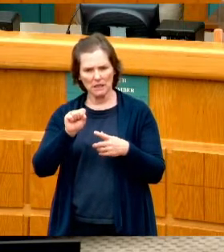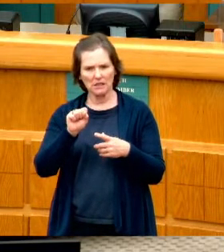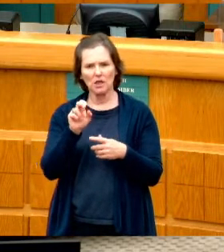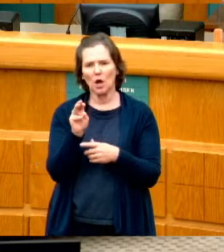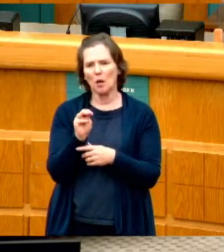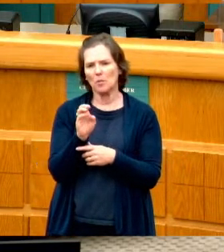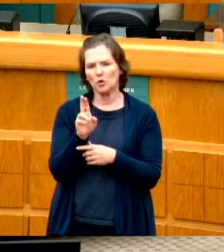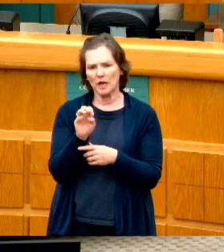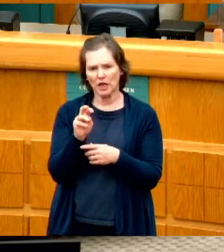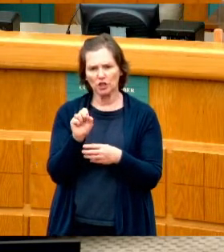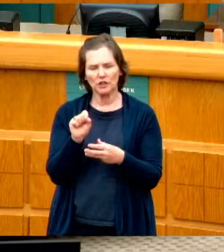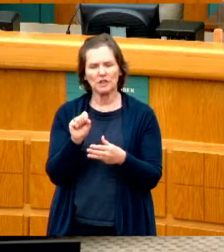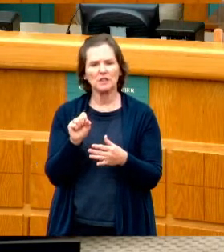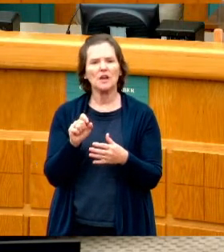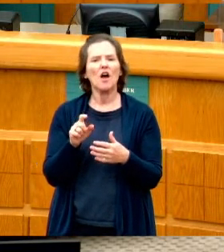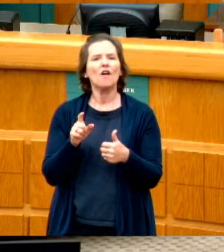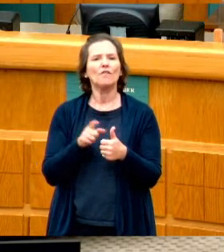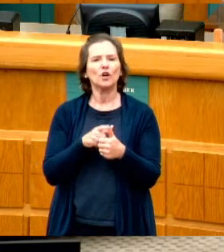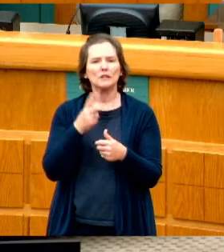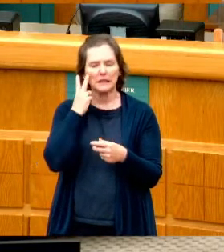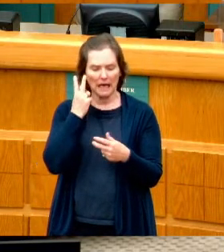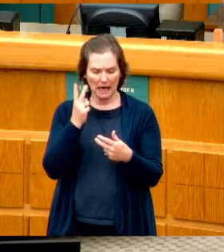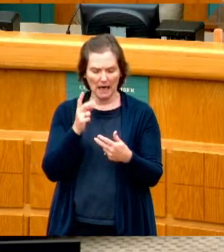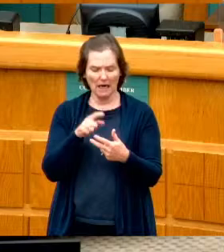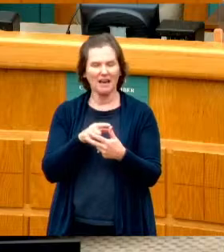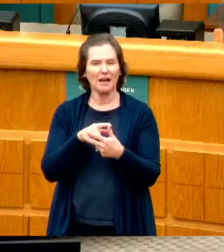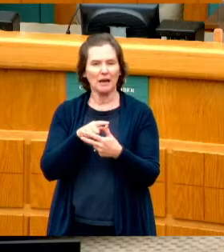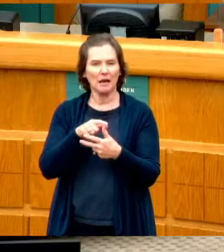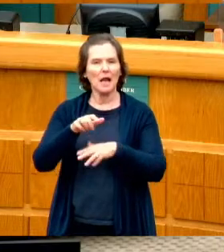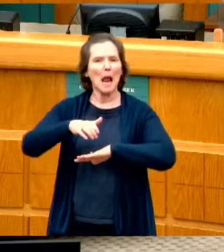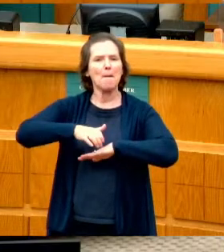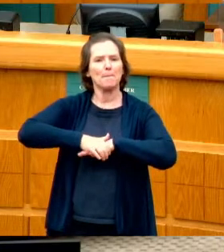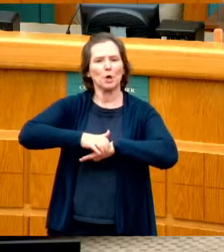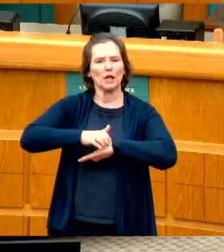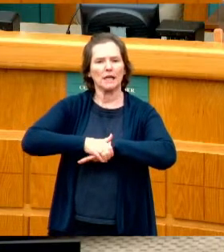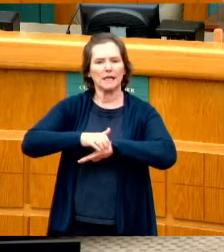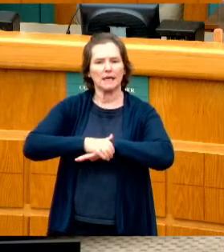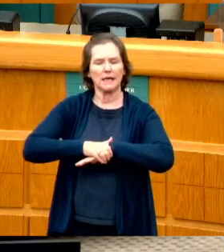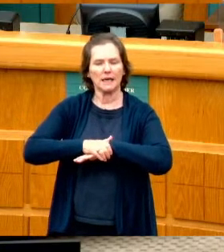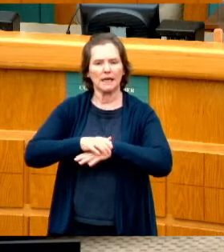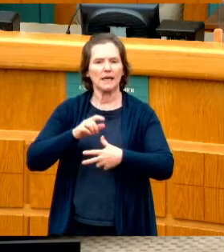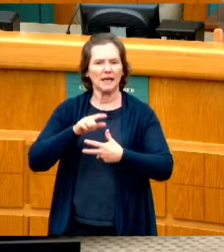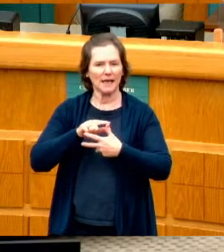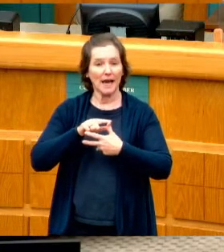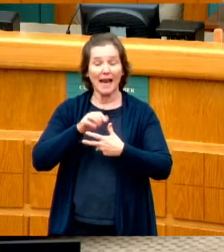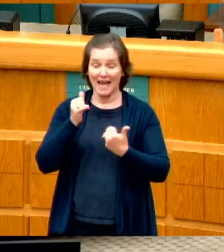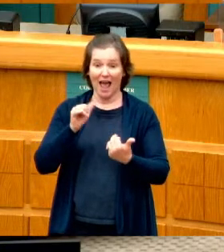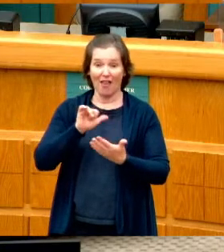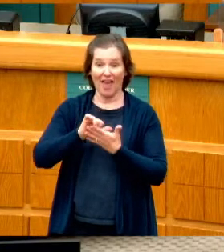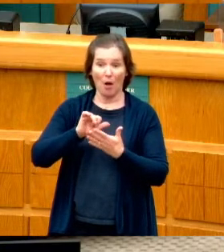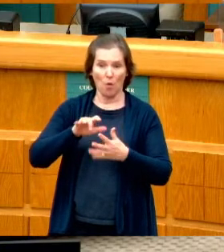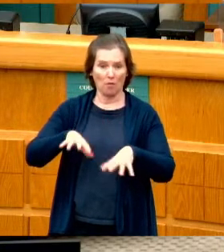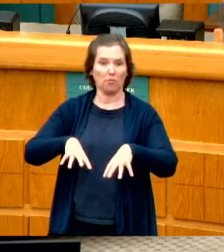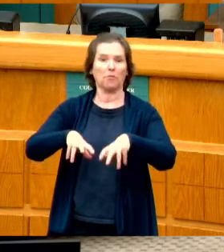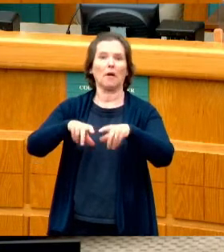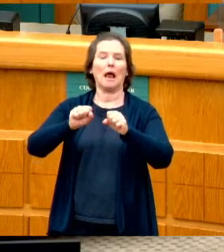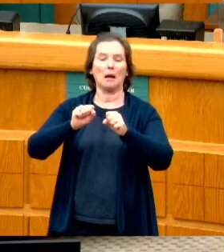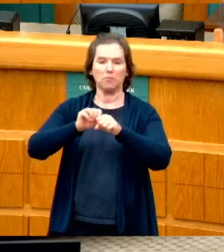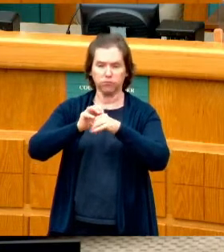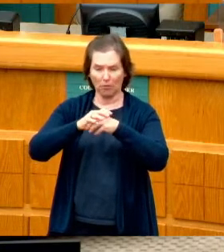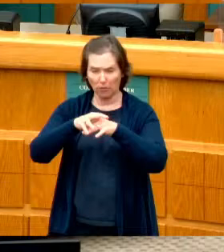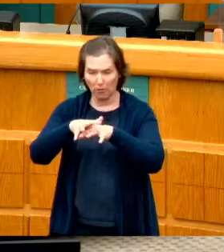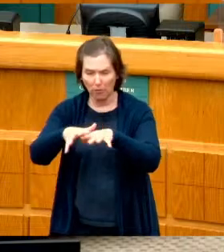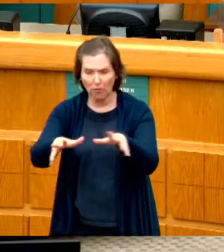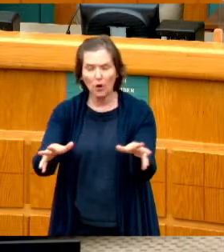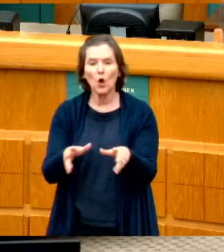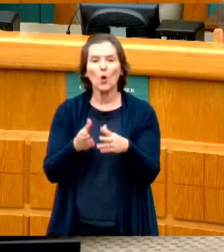September of 2020, and now it's the dominant strain of the virus in the UK, and it may be what happened in South Africa